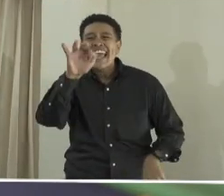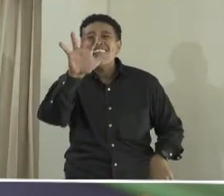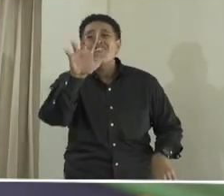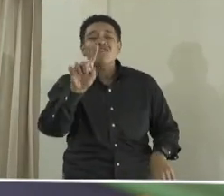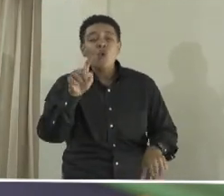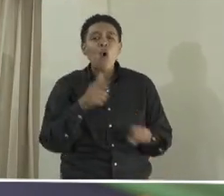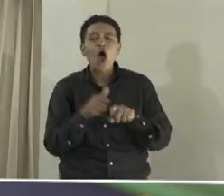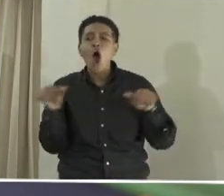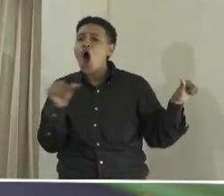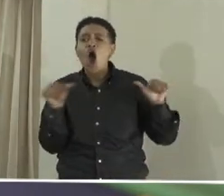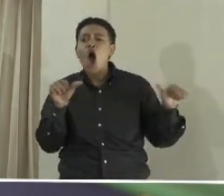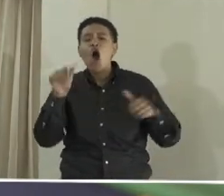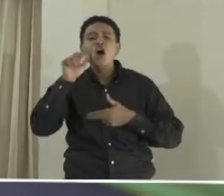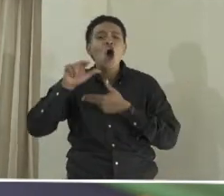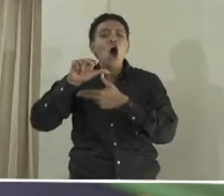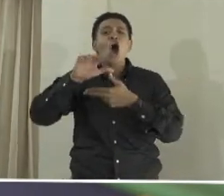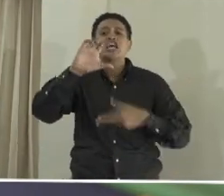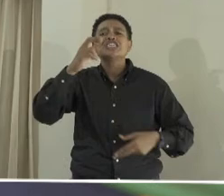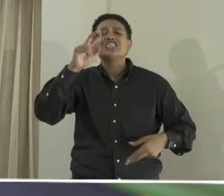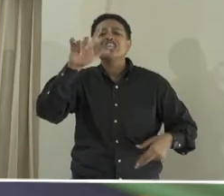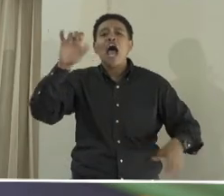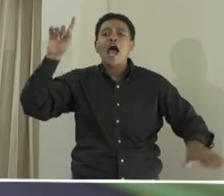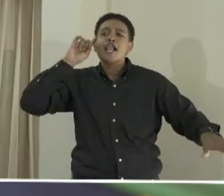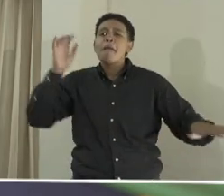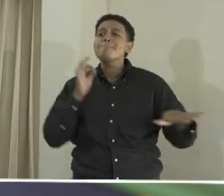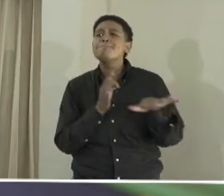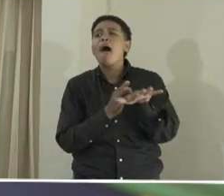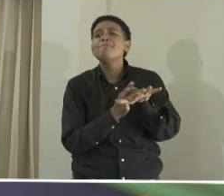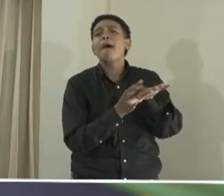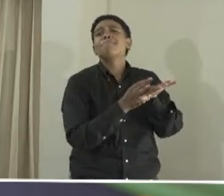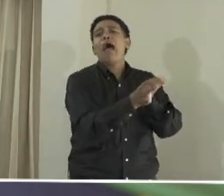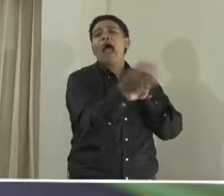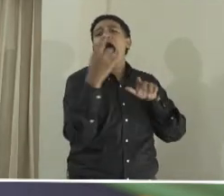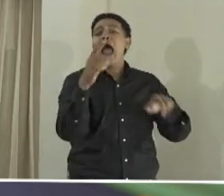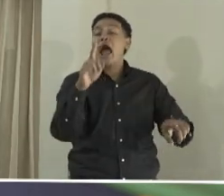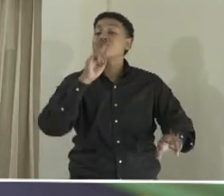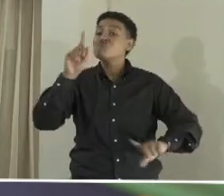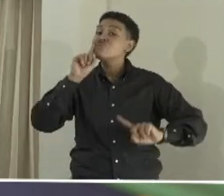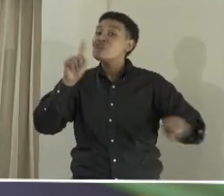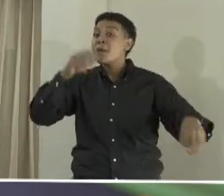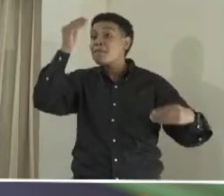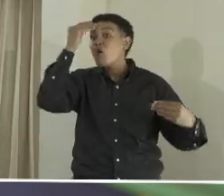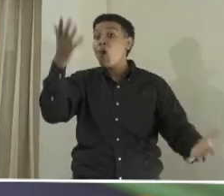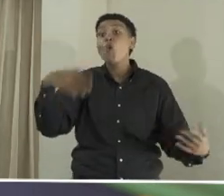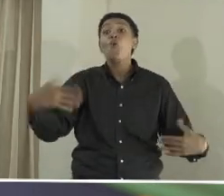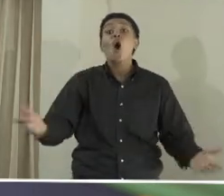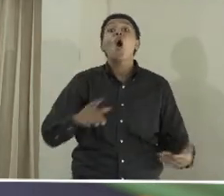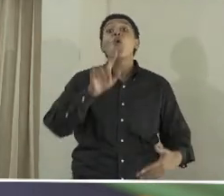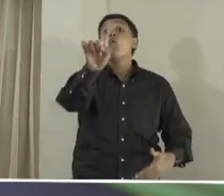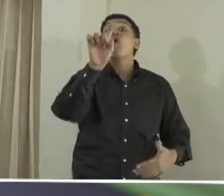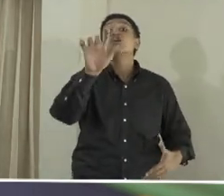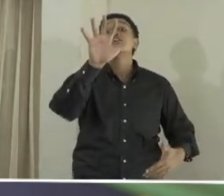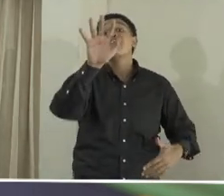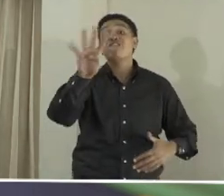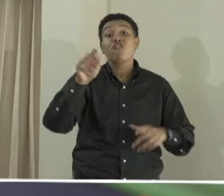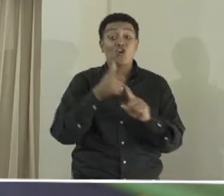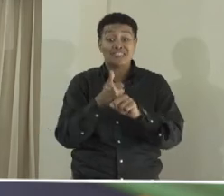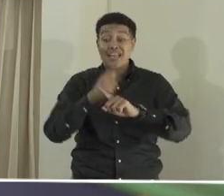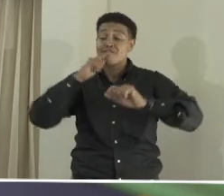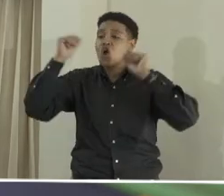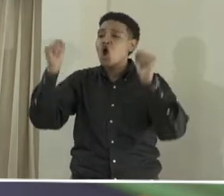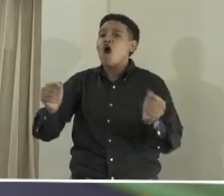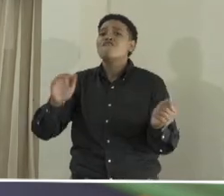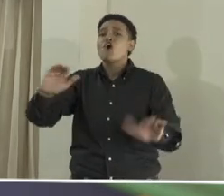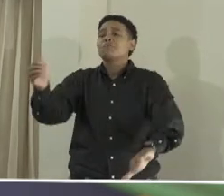1951 August, Hurricane Charley came, and the reports told us that 154 confirmed